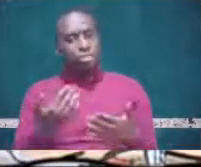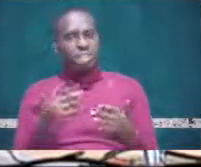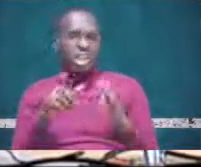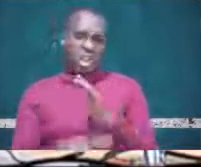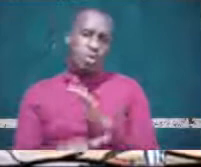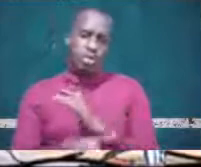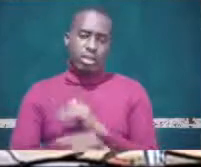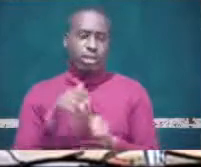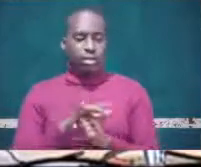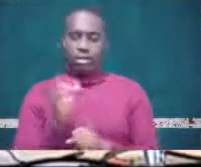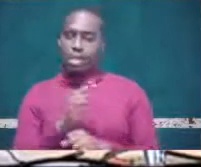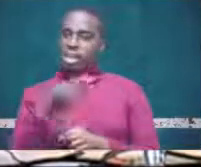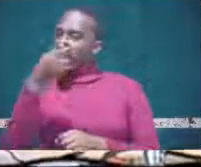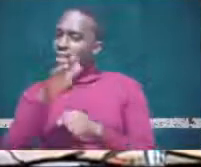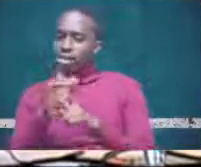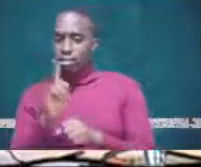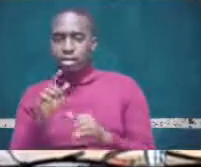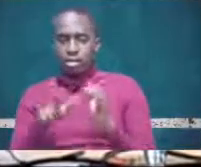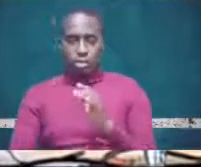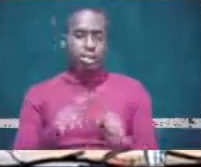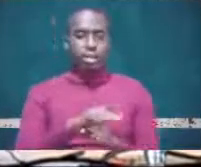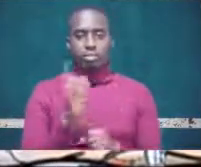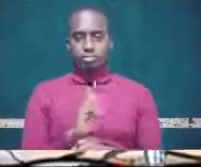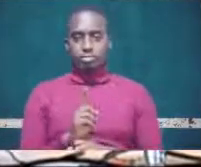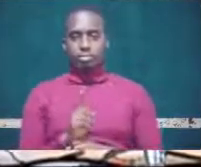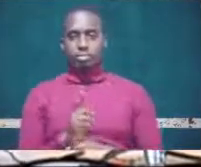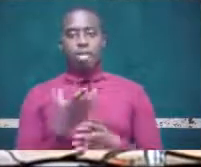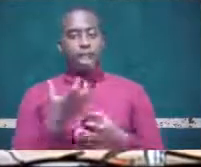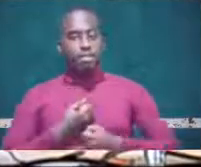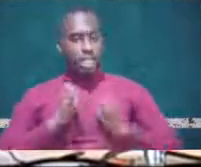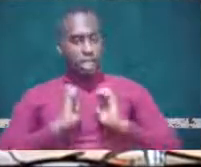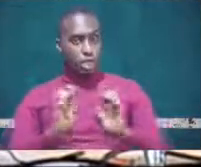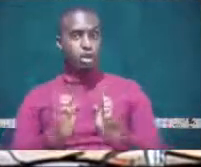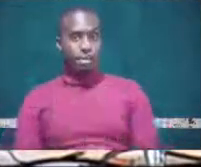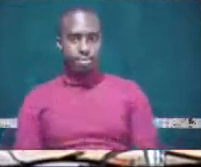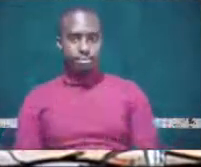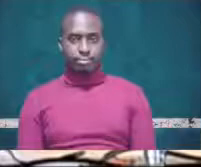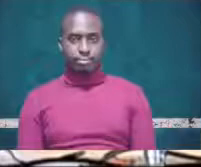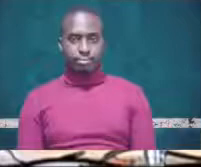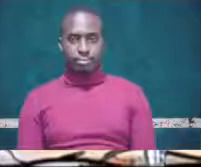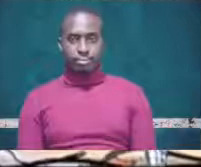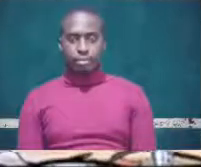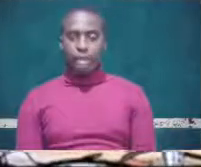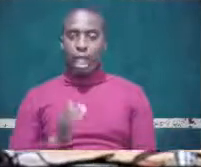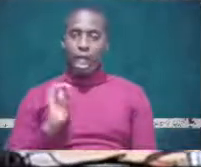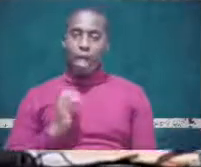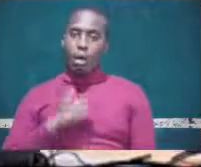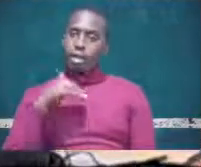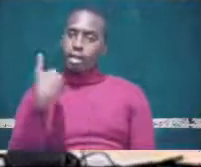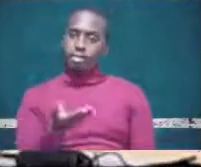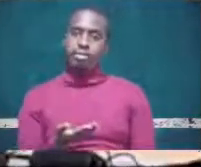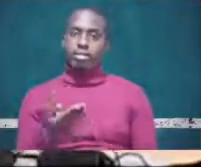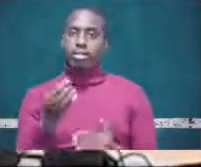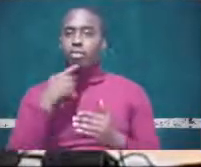It lies there. Then we have economic. Our next factor that you should